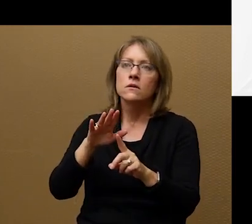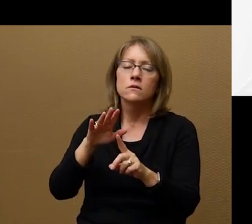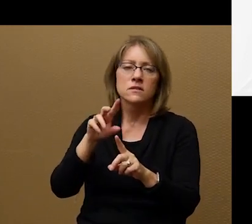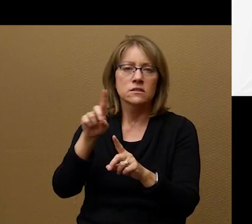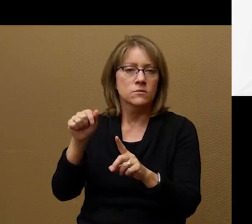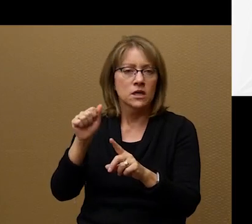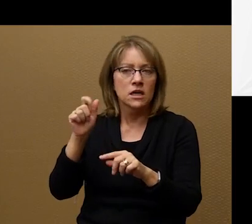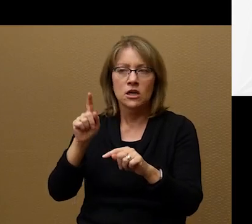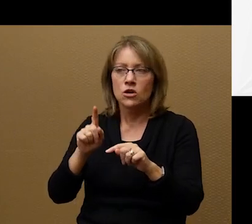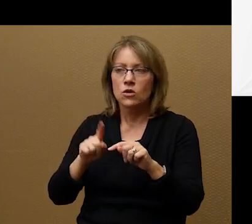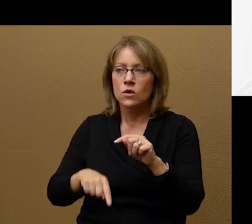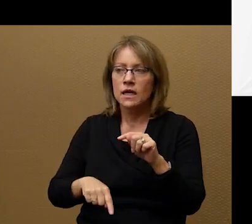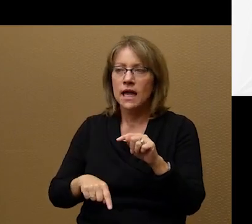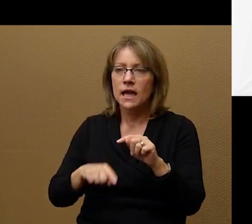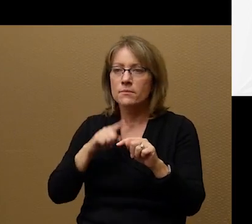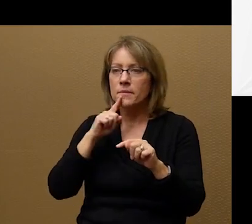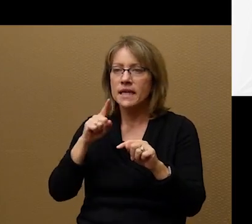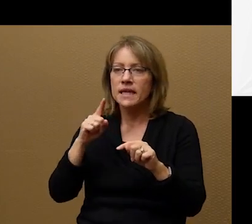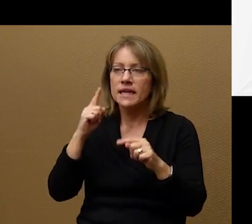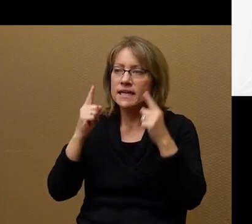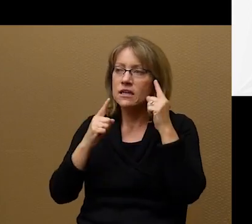consideration of the impact of the other.